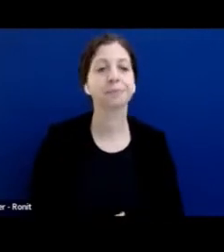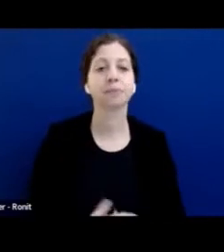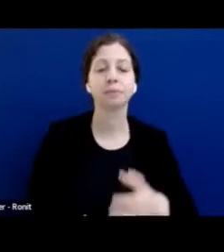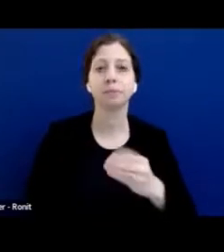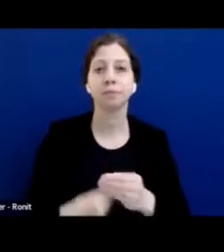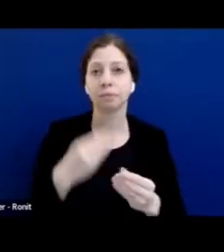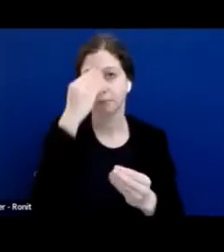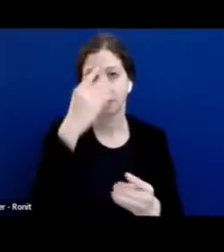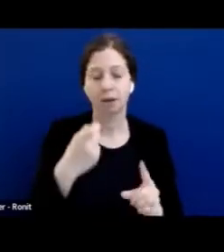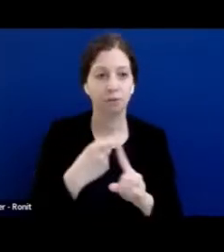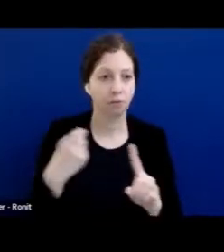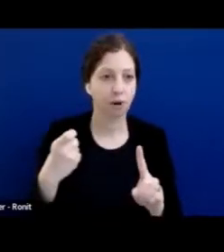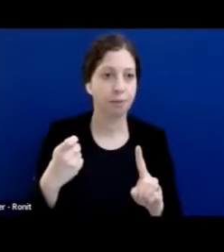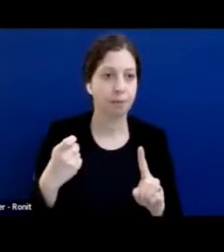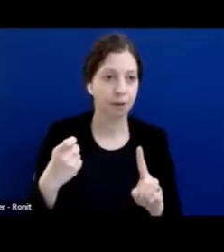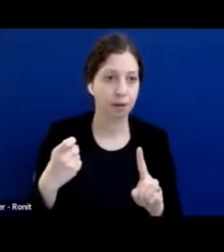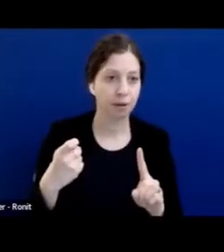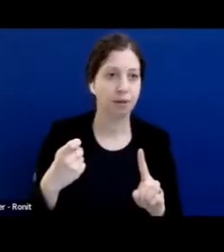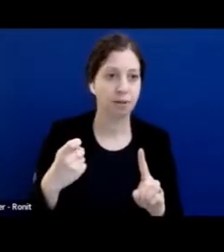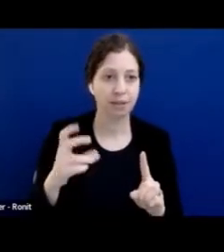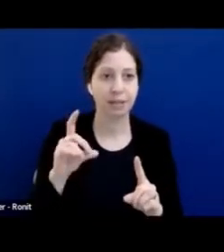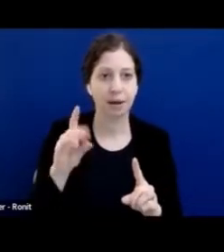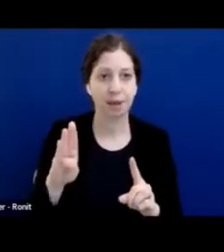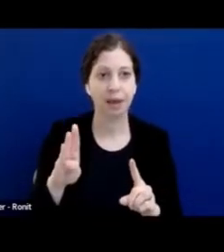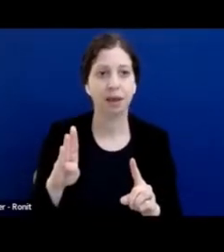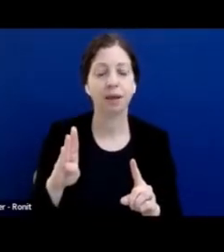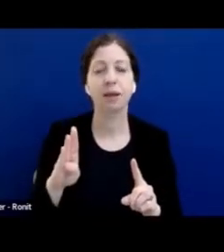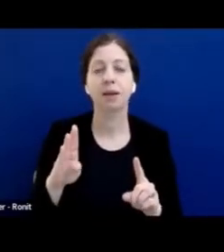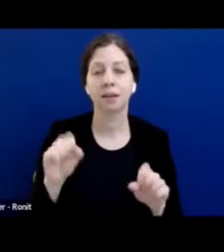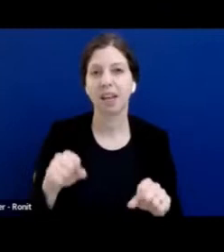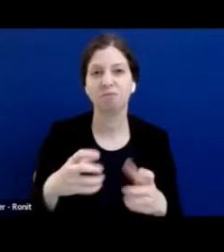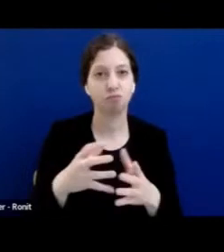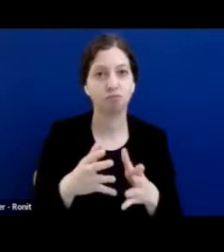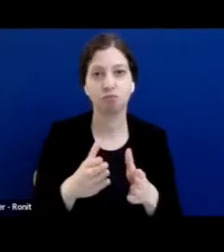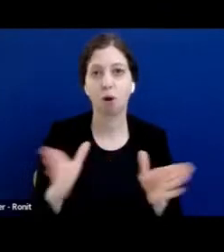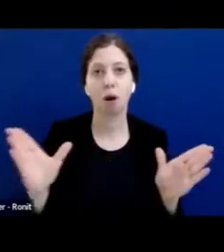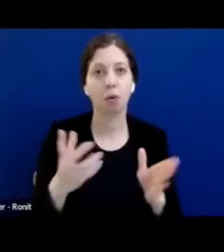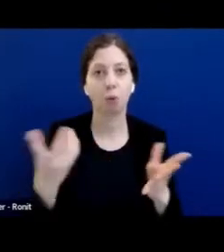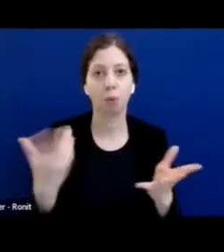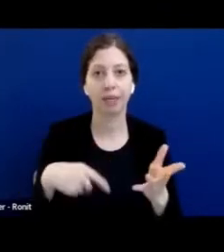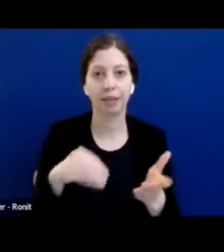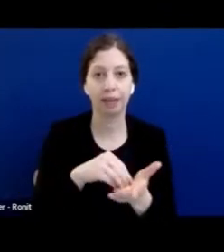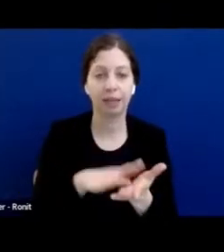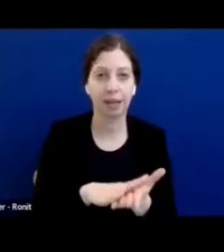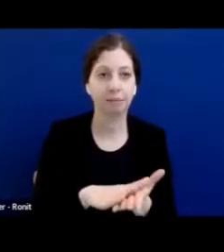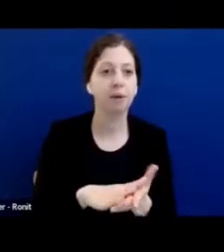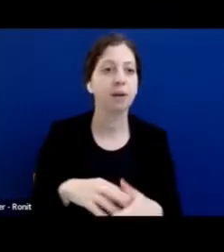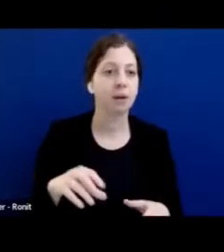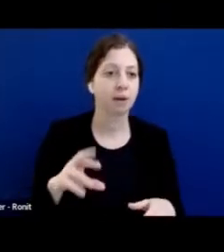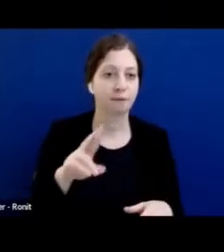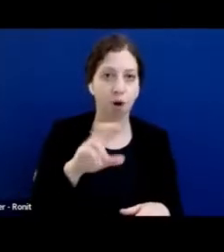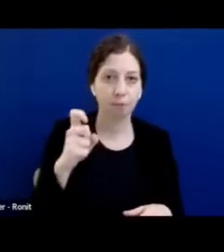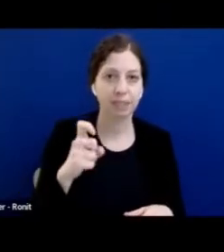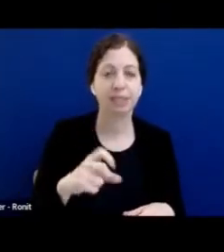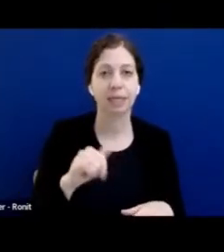the all-payer claims database broadens what we can gather dramatically. It includes medical, pharmacy, and dental claims and